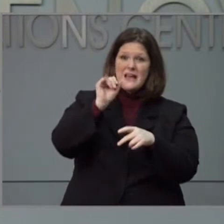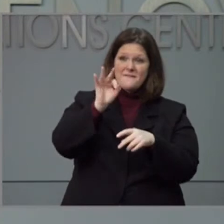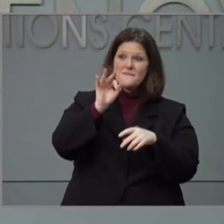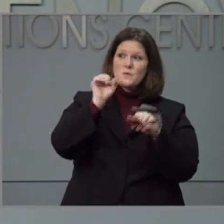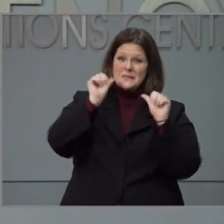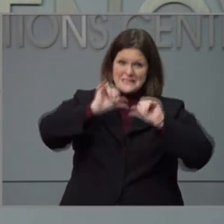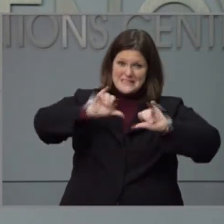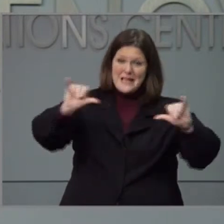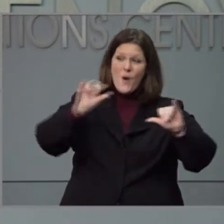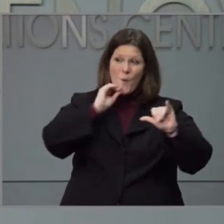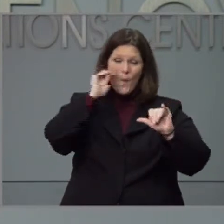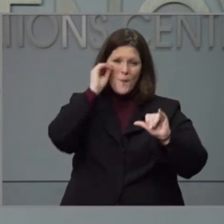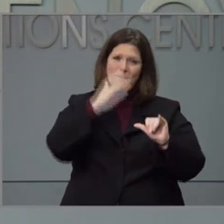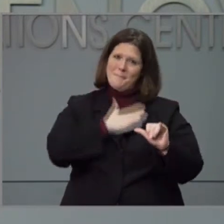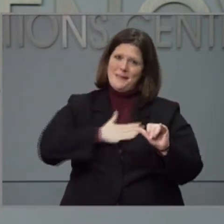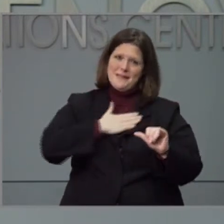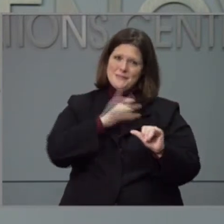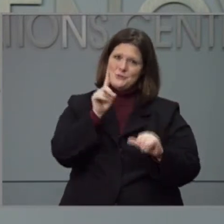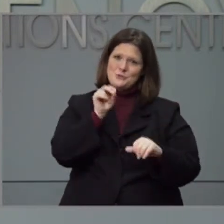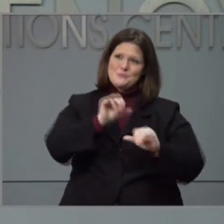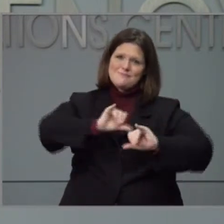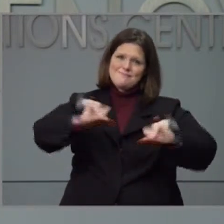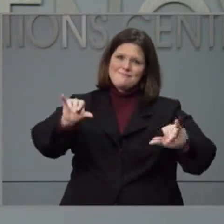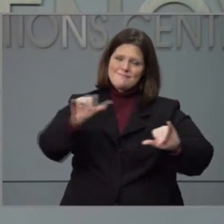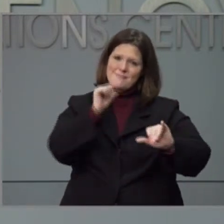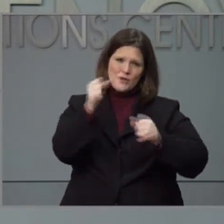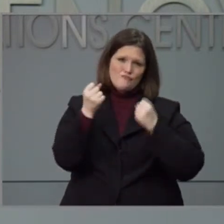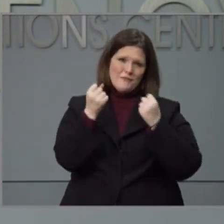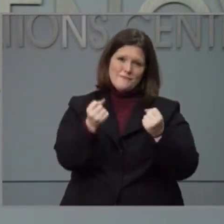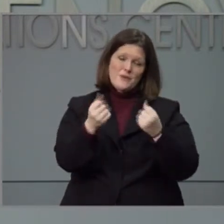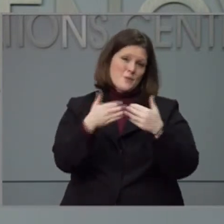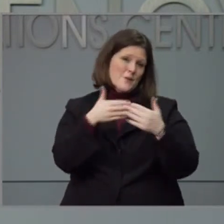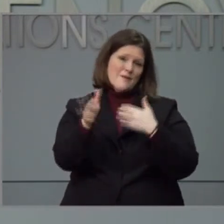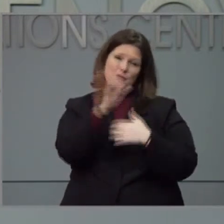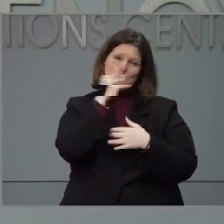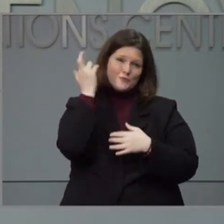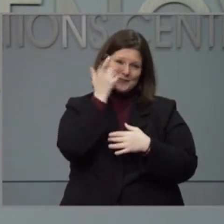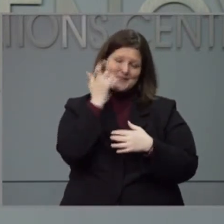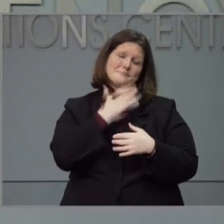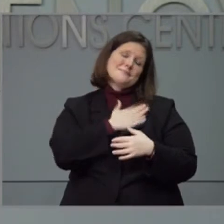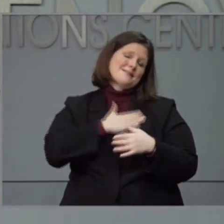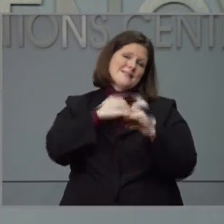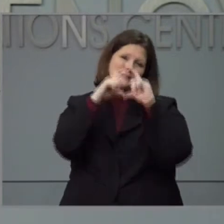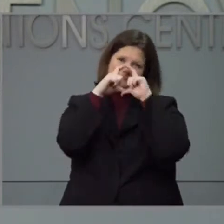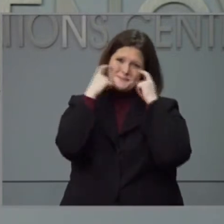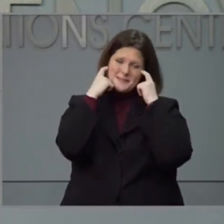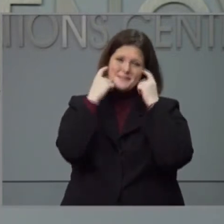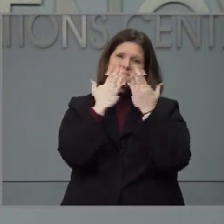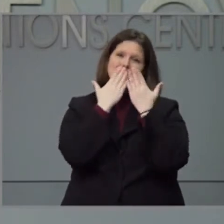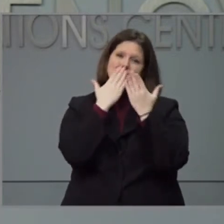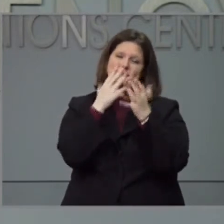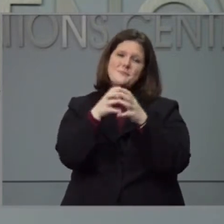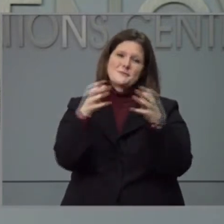do be off the roads. And whatever your reason today, get behind the mask. Thanks so much.